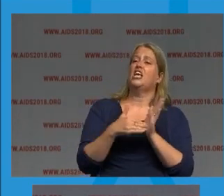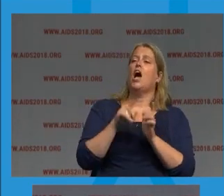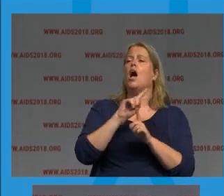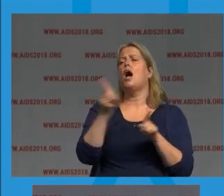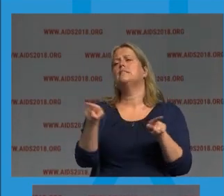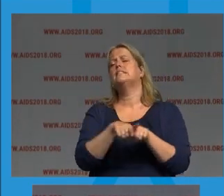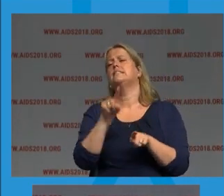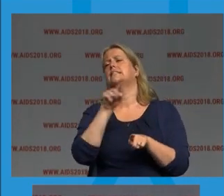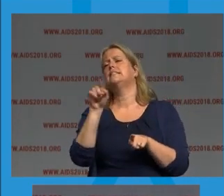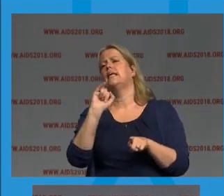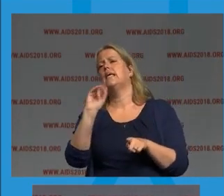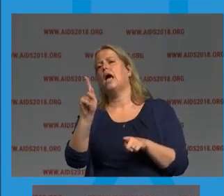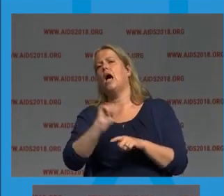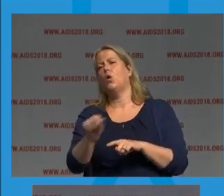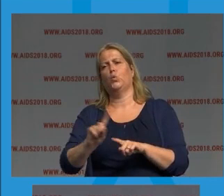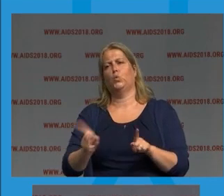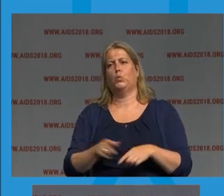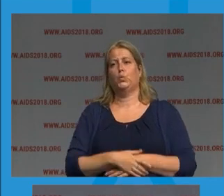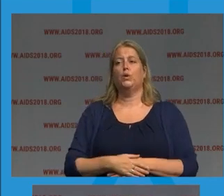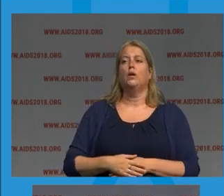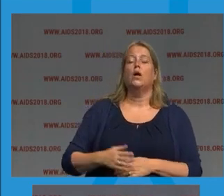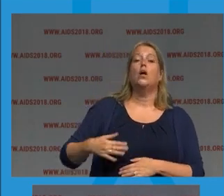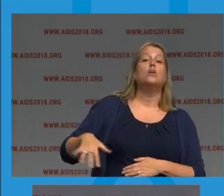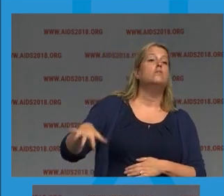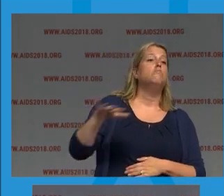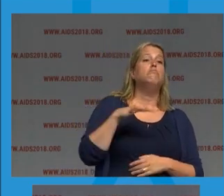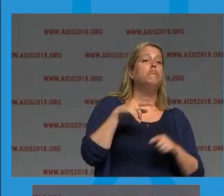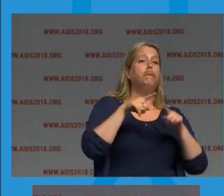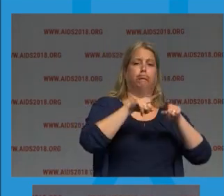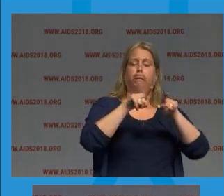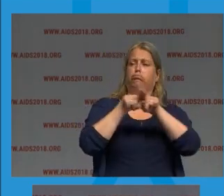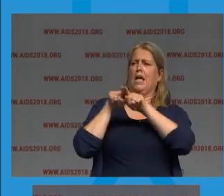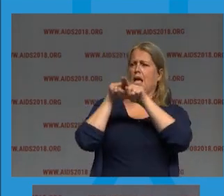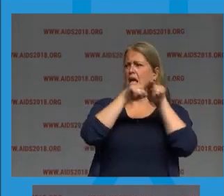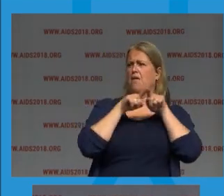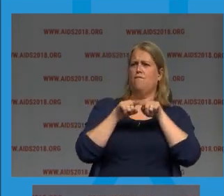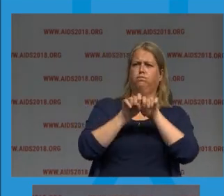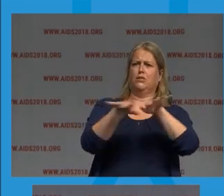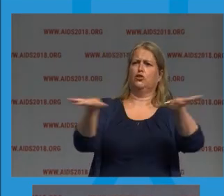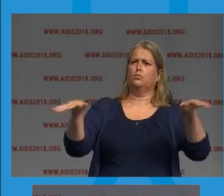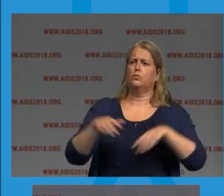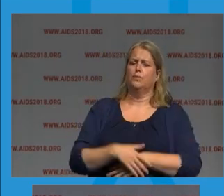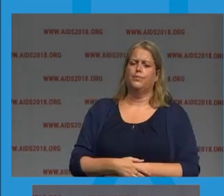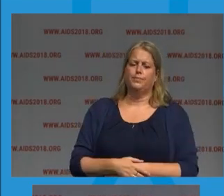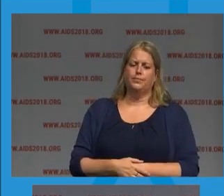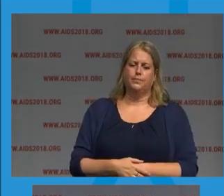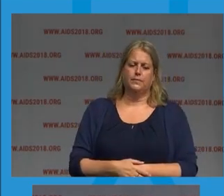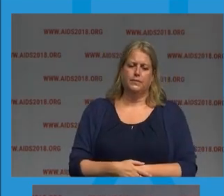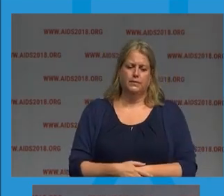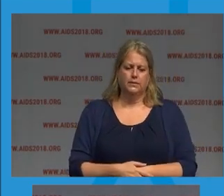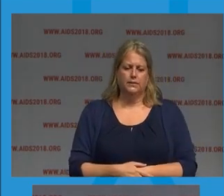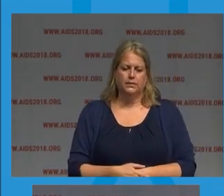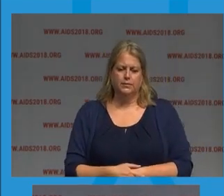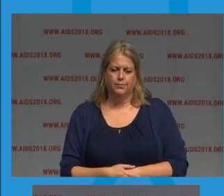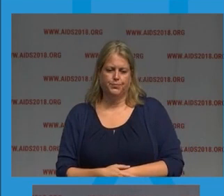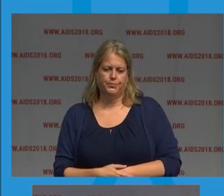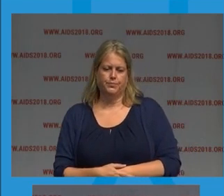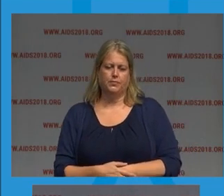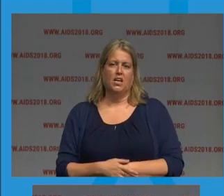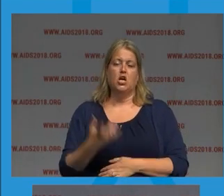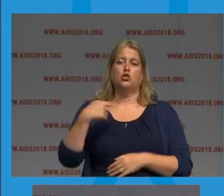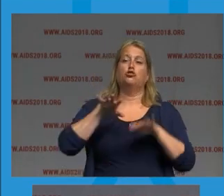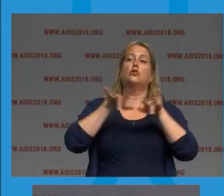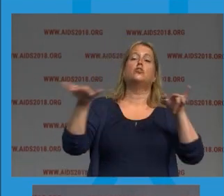world where risks are evenly distributed in the population. And I think that it is time that we start moving away from